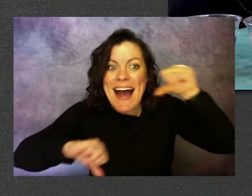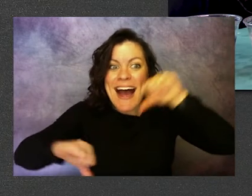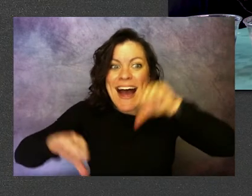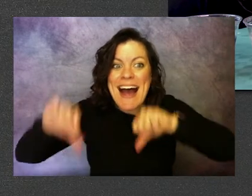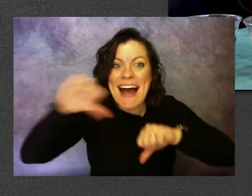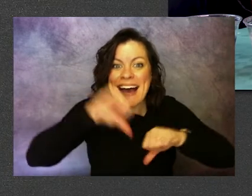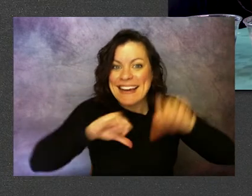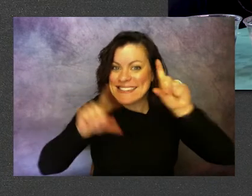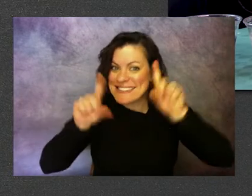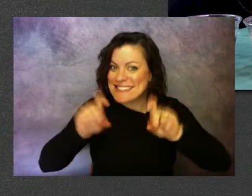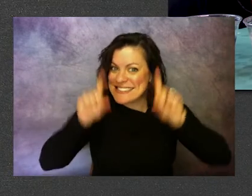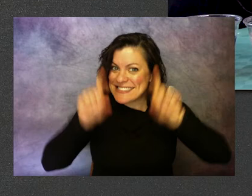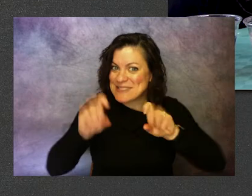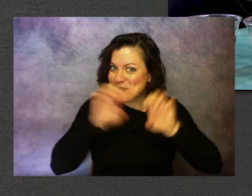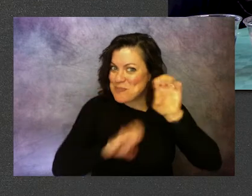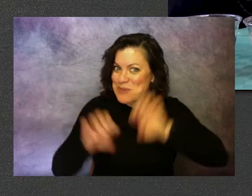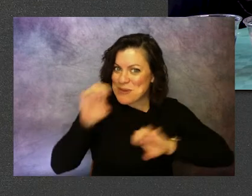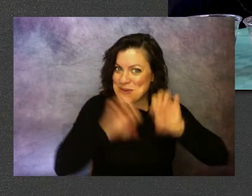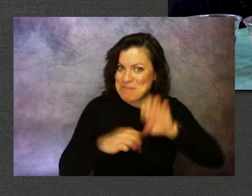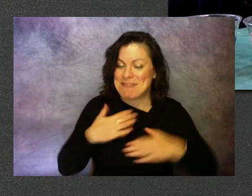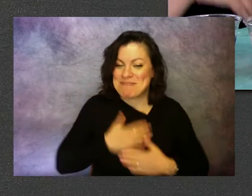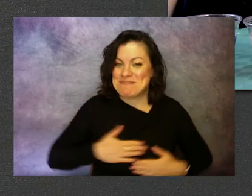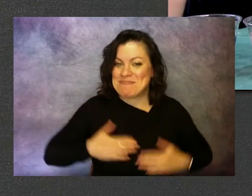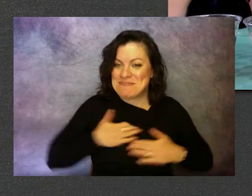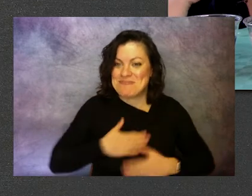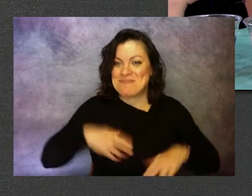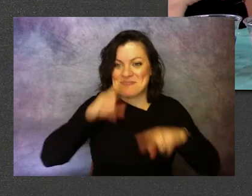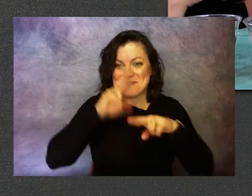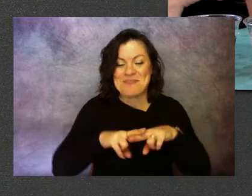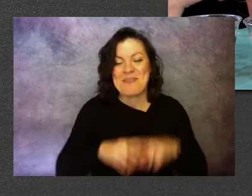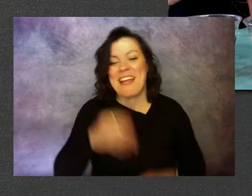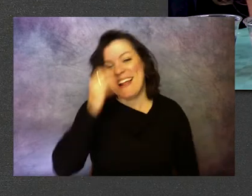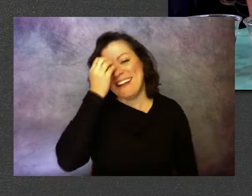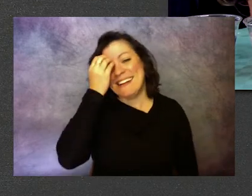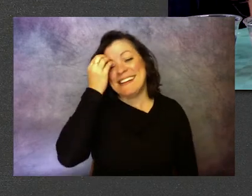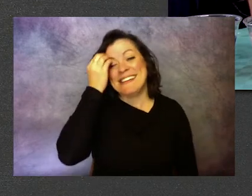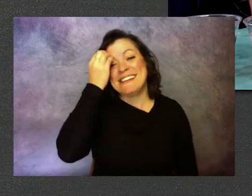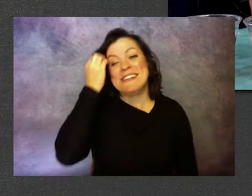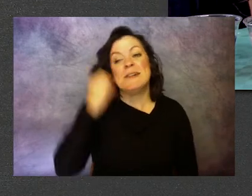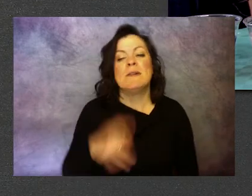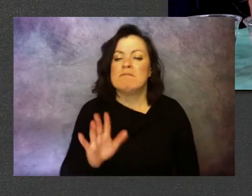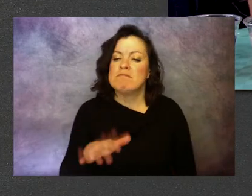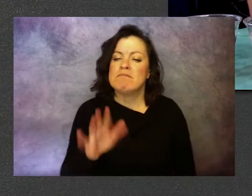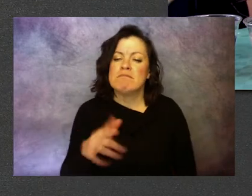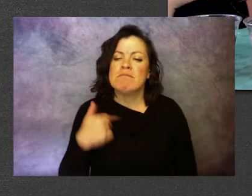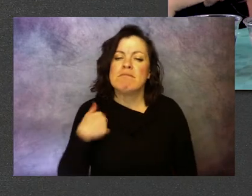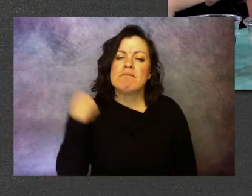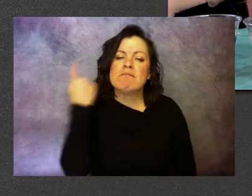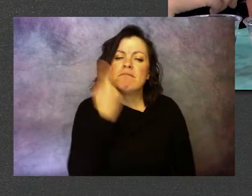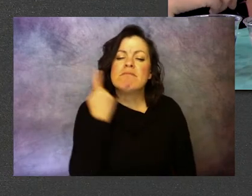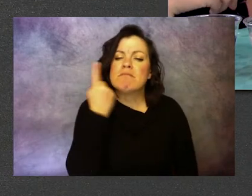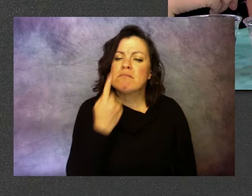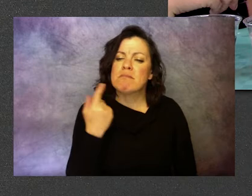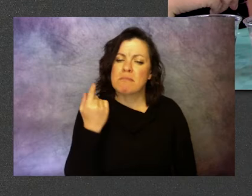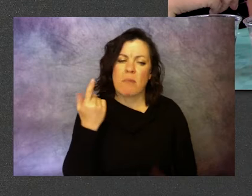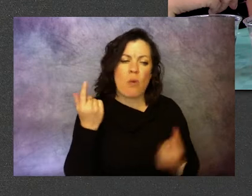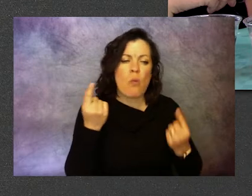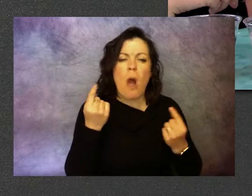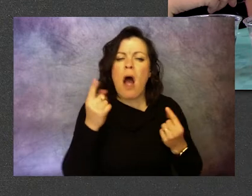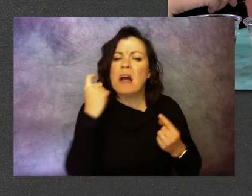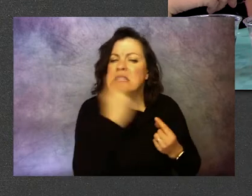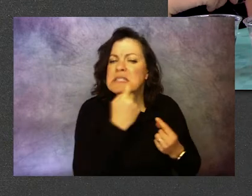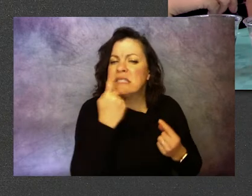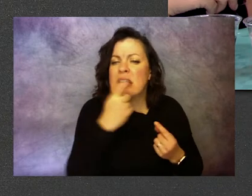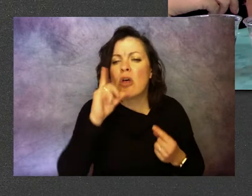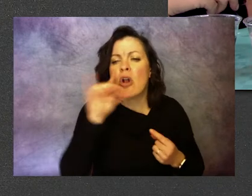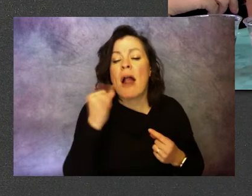experiment. So for this experiment, I was wondering what happens to your teeth